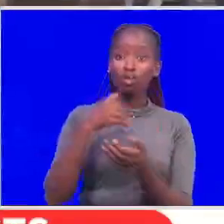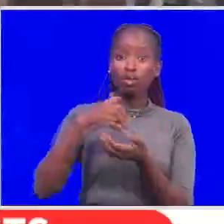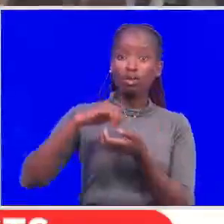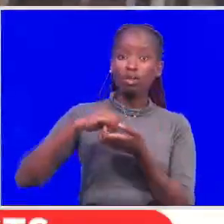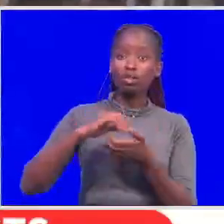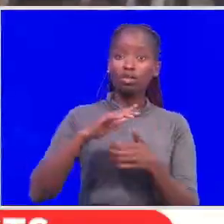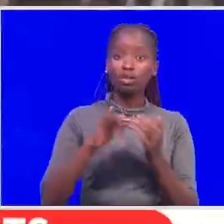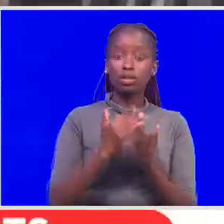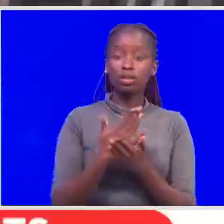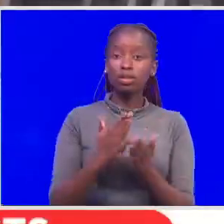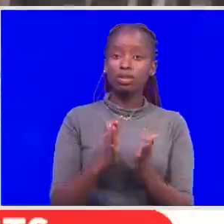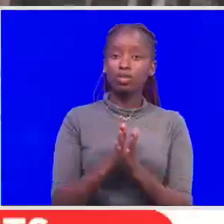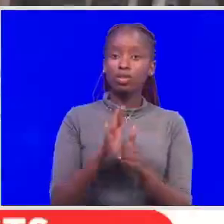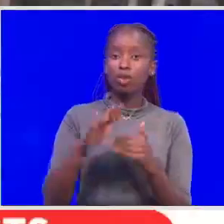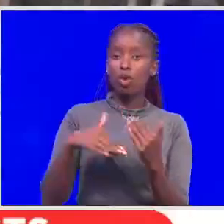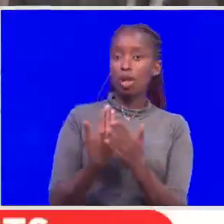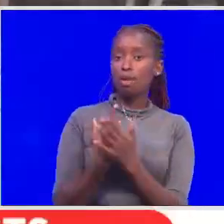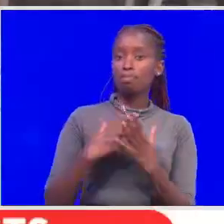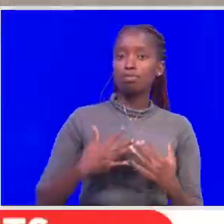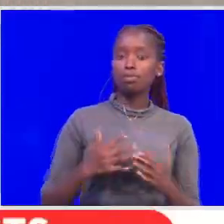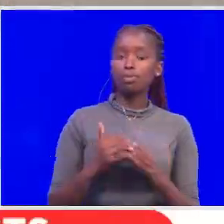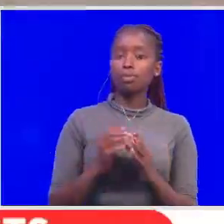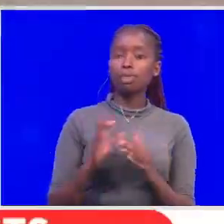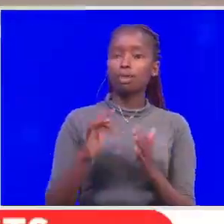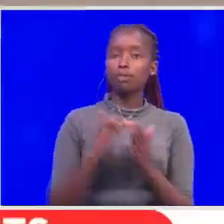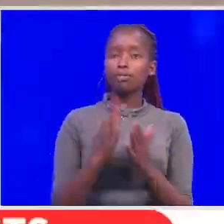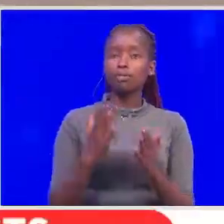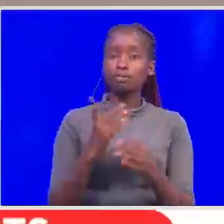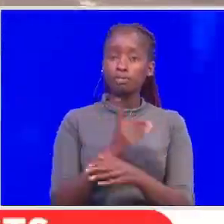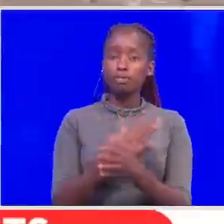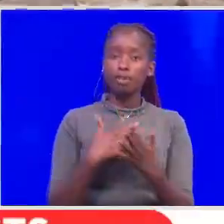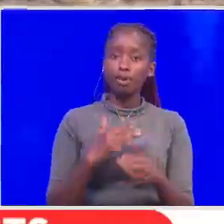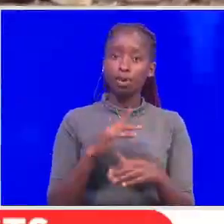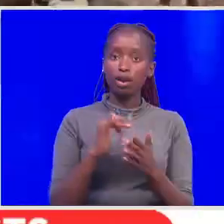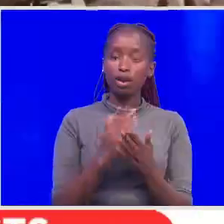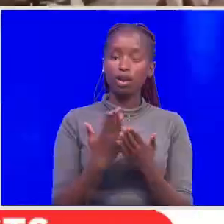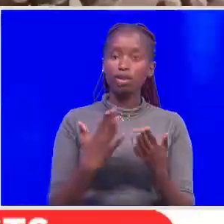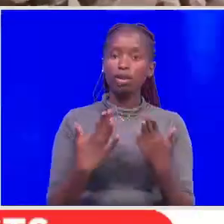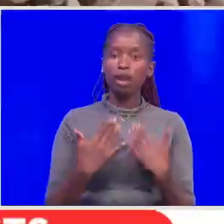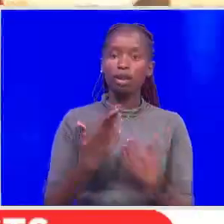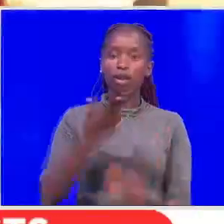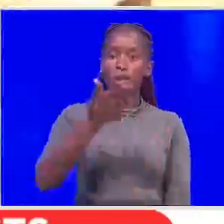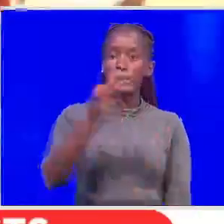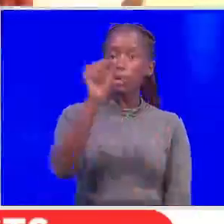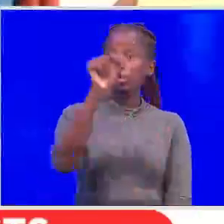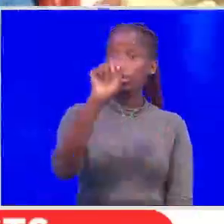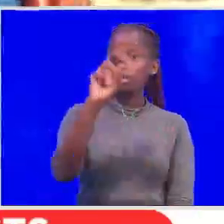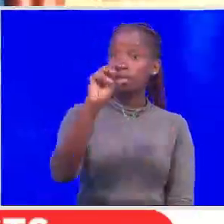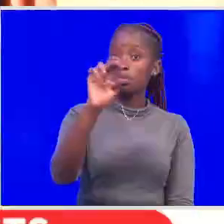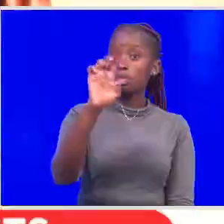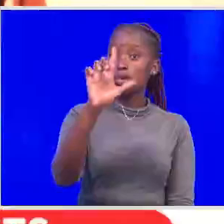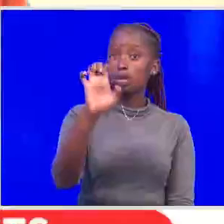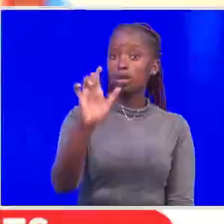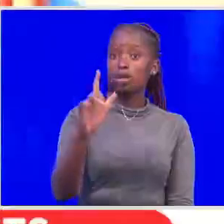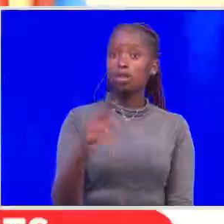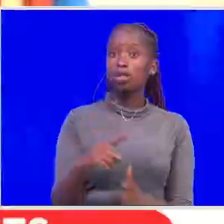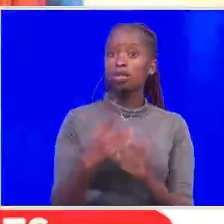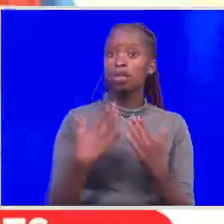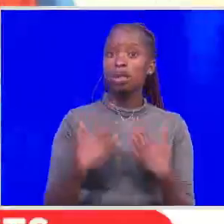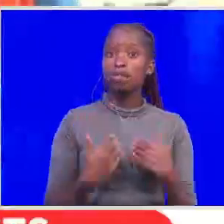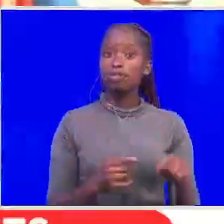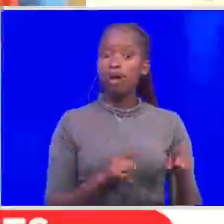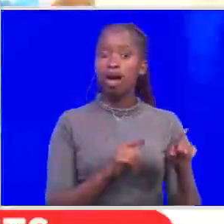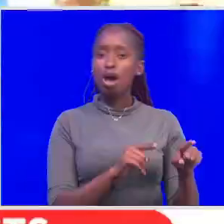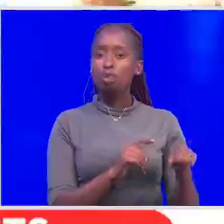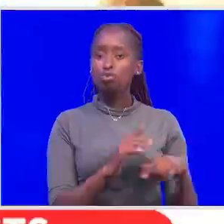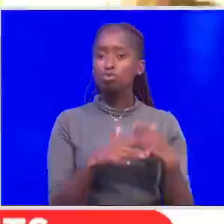with residents on Christmas night, and in retaliation, they allegedly shot dead Samuel Muturi. Further, the police were accused of harassing residents during